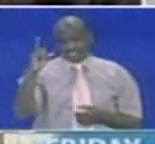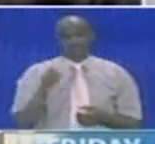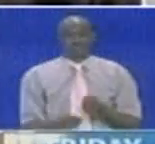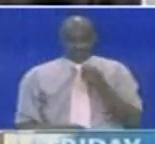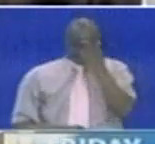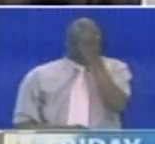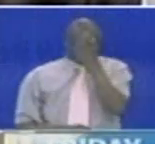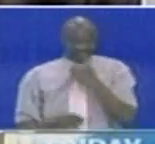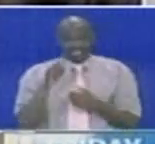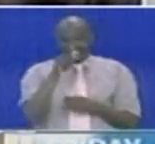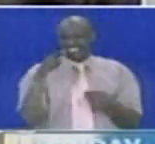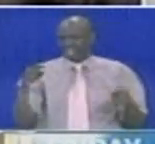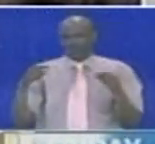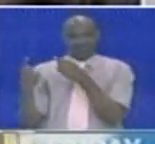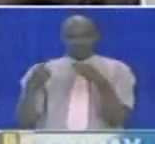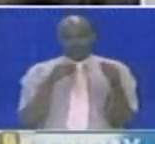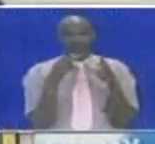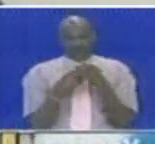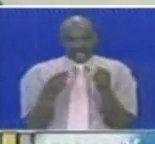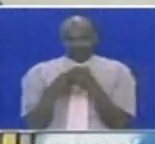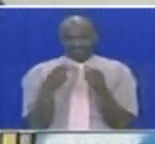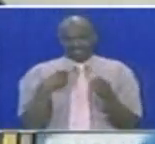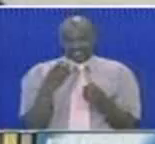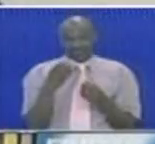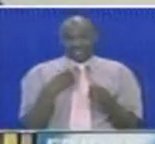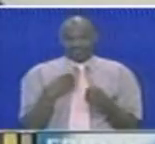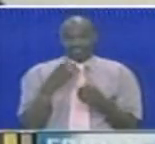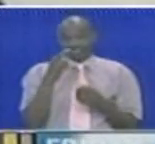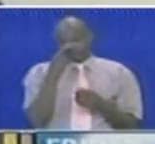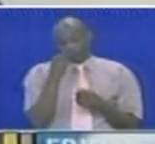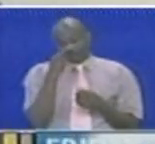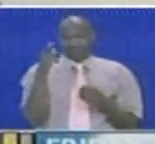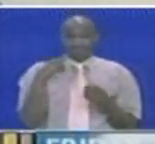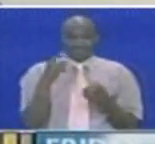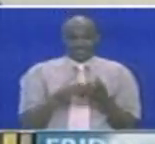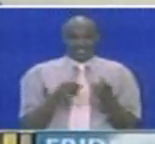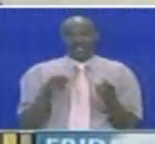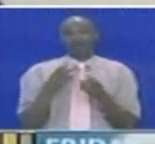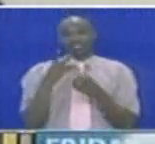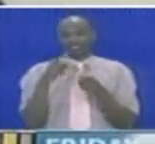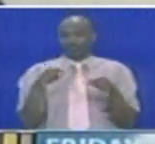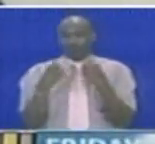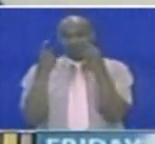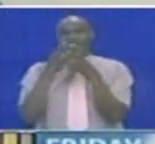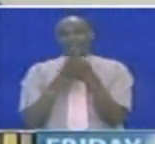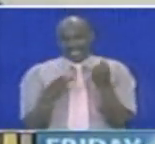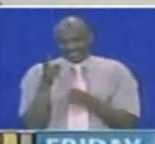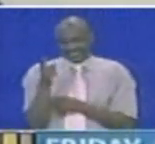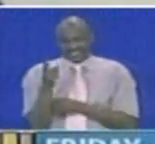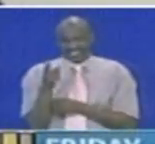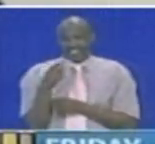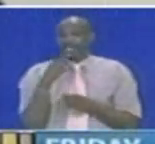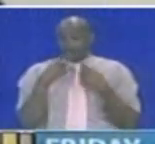These are contrastive pairs when mm-hmm. I would talk linguistically. Contrastive mm-hmm. pairs. These words, they're